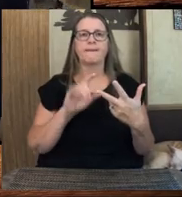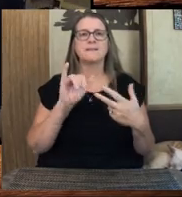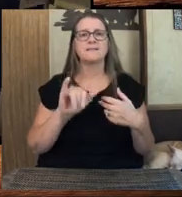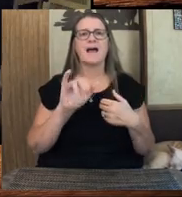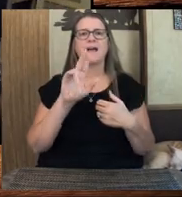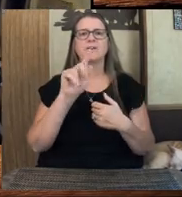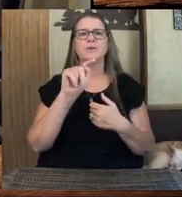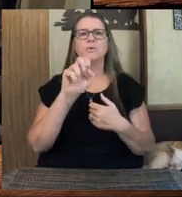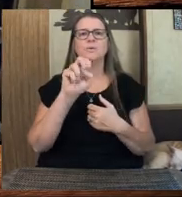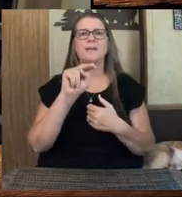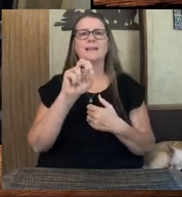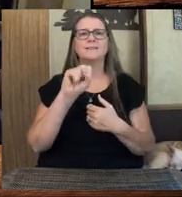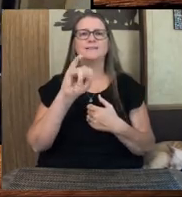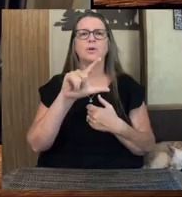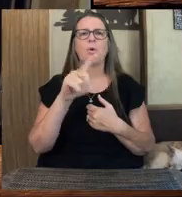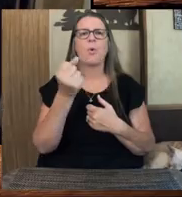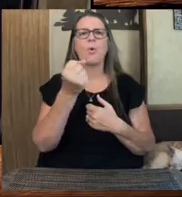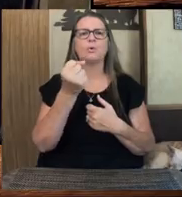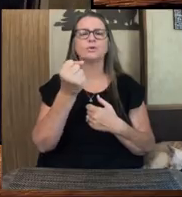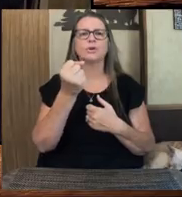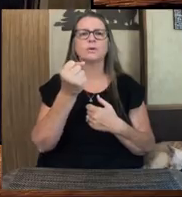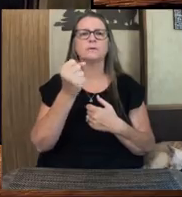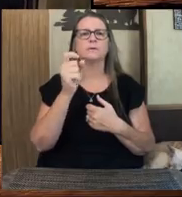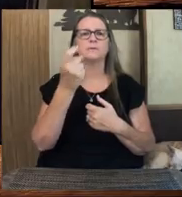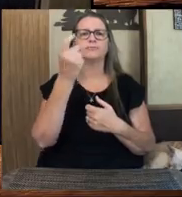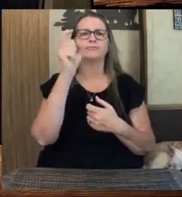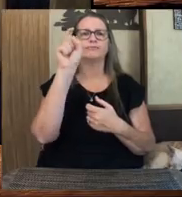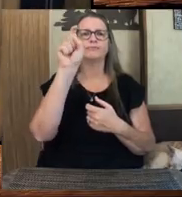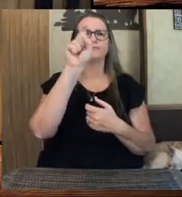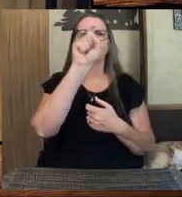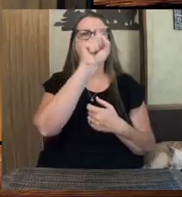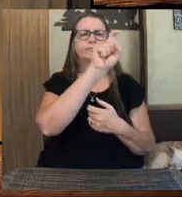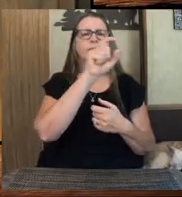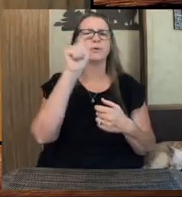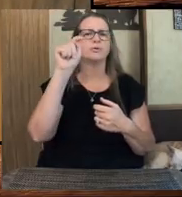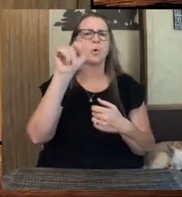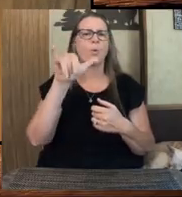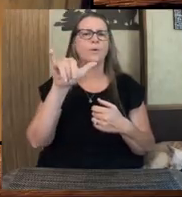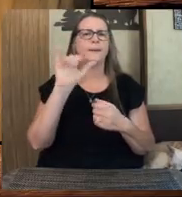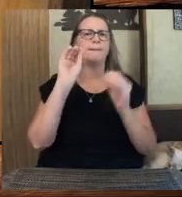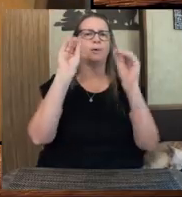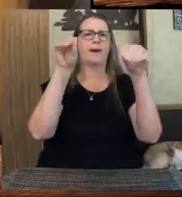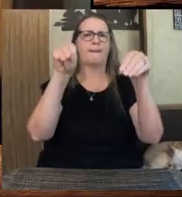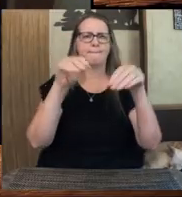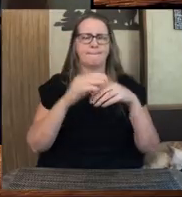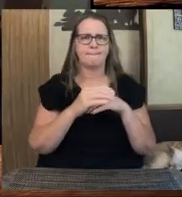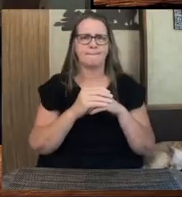Number three is this little utensil holder that Tony put up.